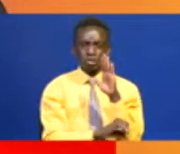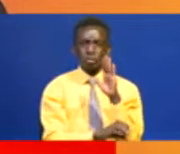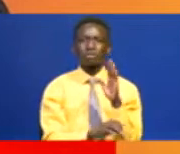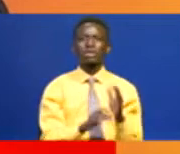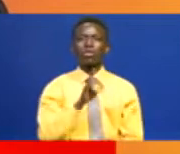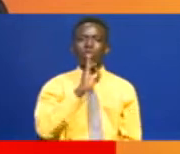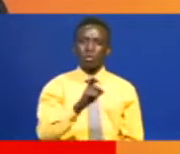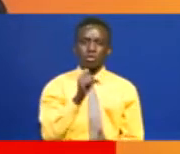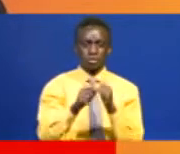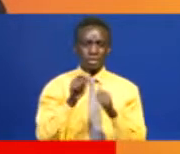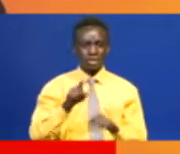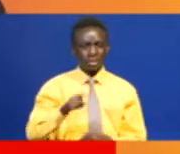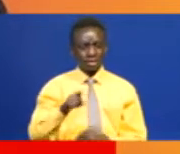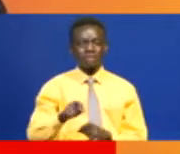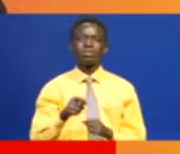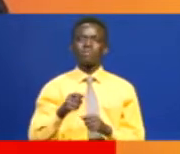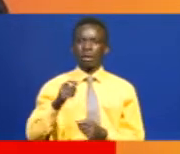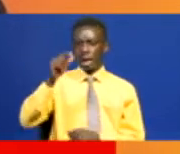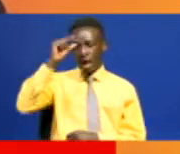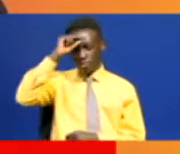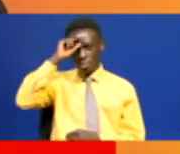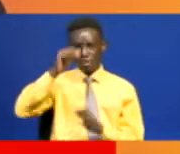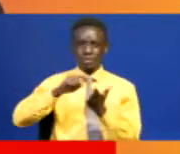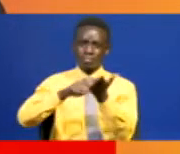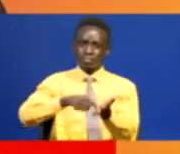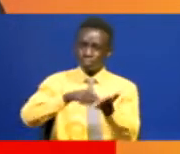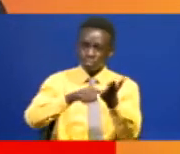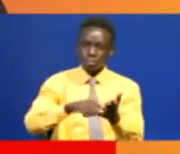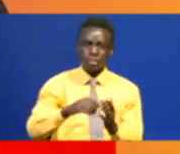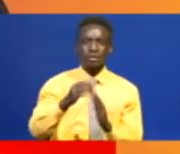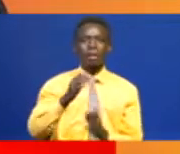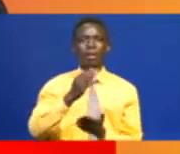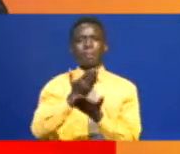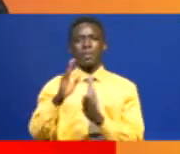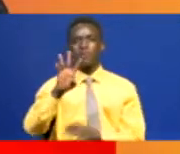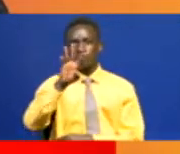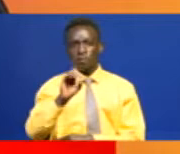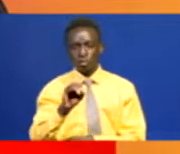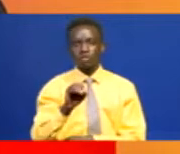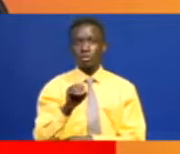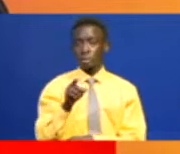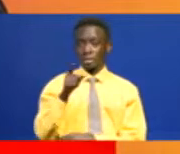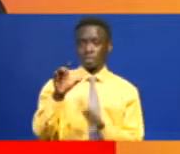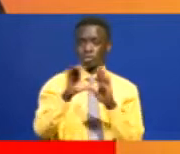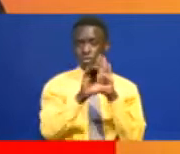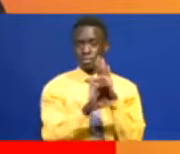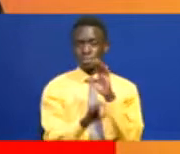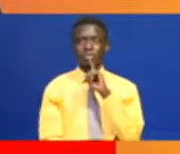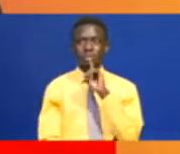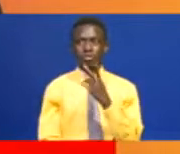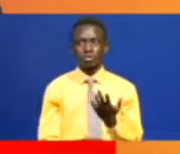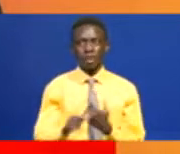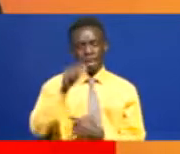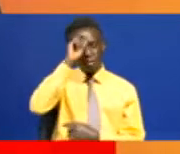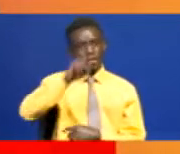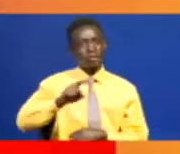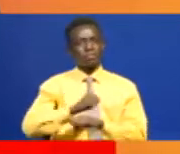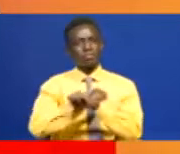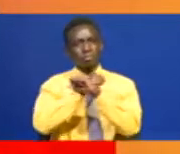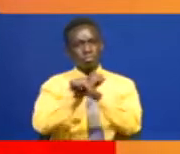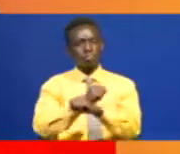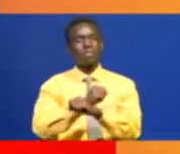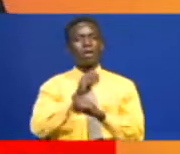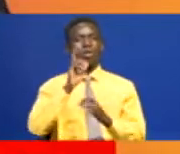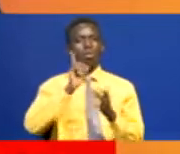government. Section 40 of the Constitution says the government or the state has an obligation to protect the intellectual property of